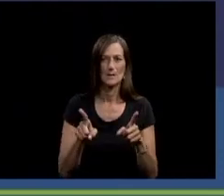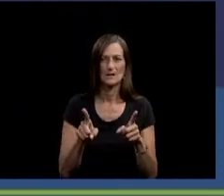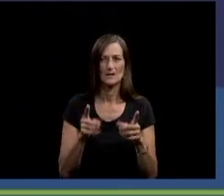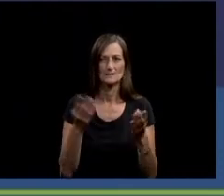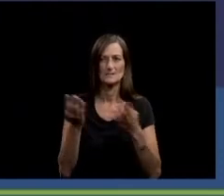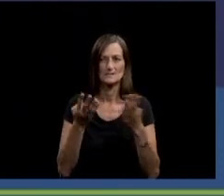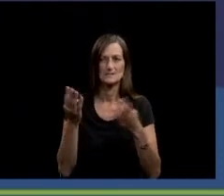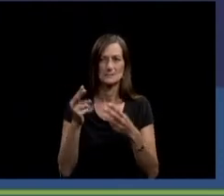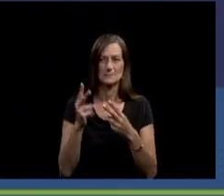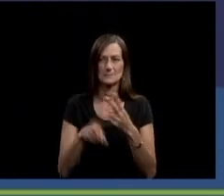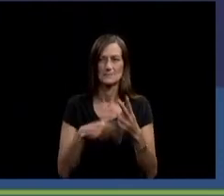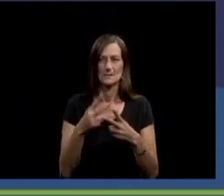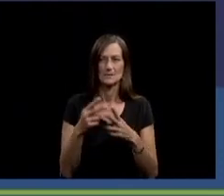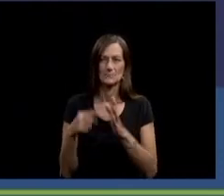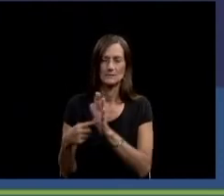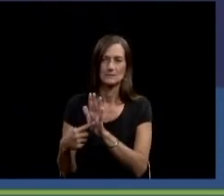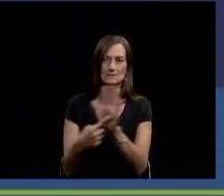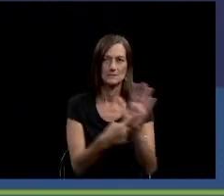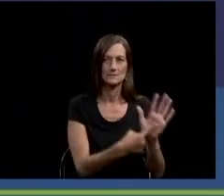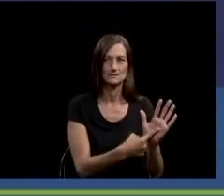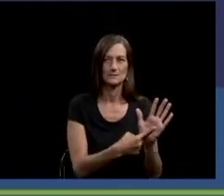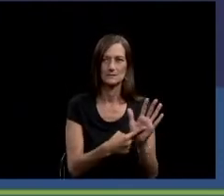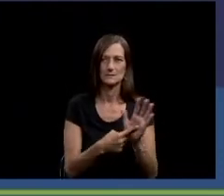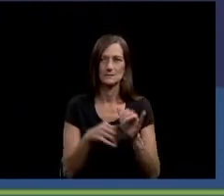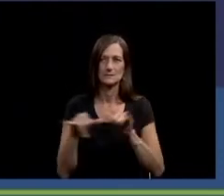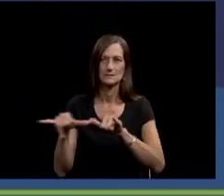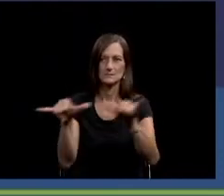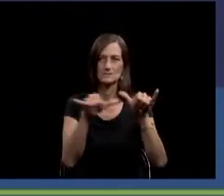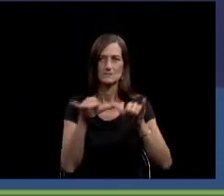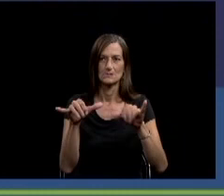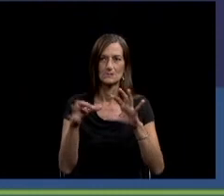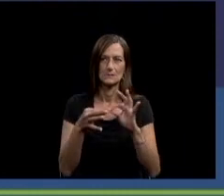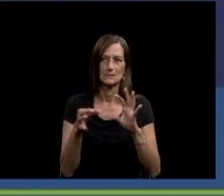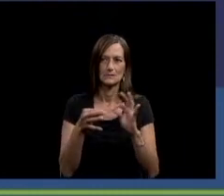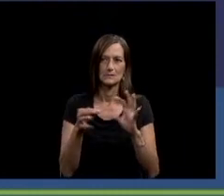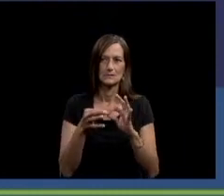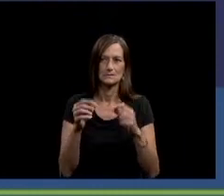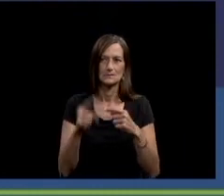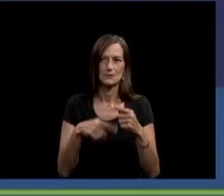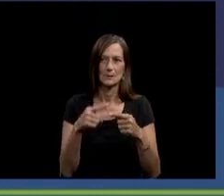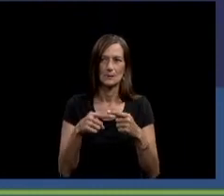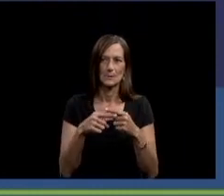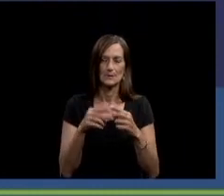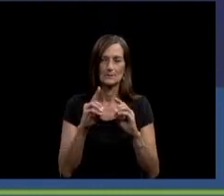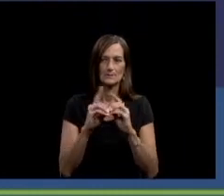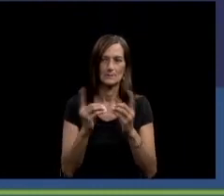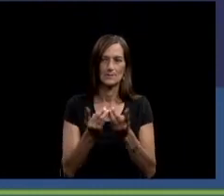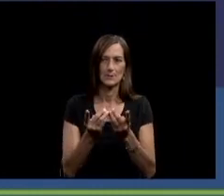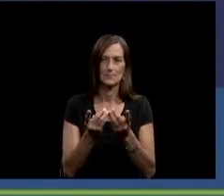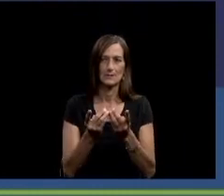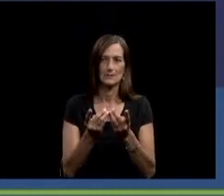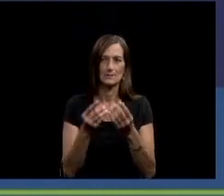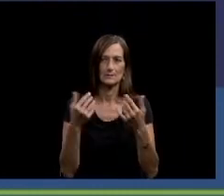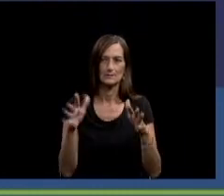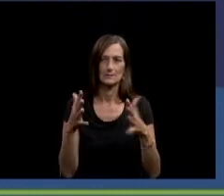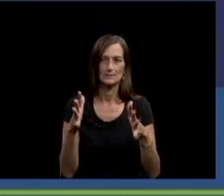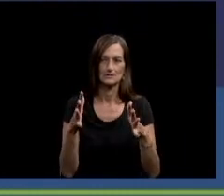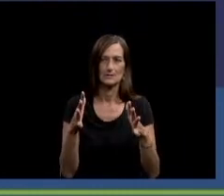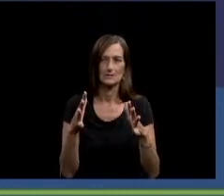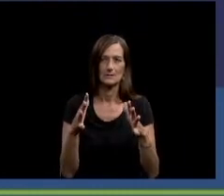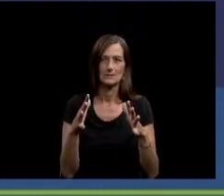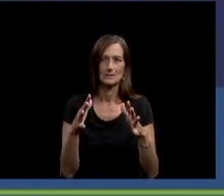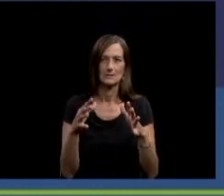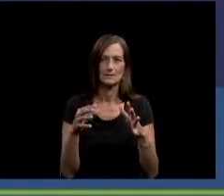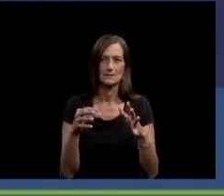comments on how our department, and I know you've commented some already, but just how our department, that's very important to us as a